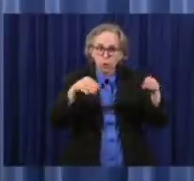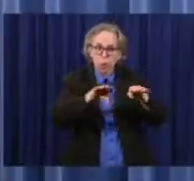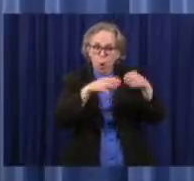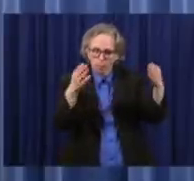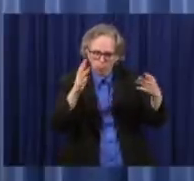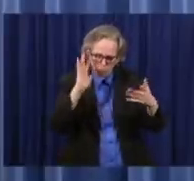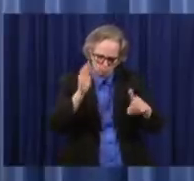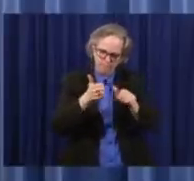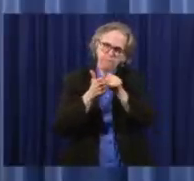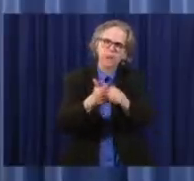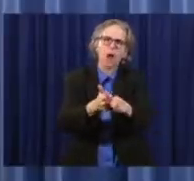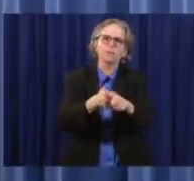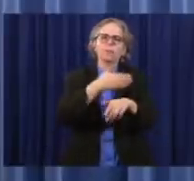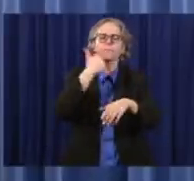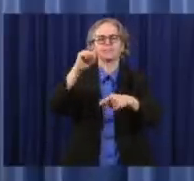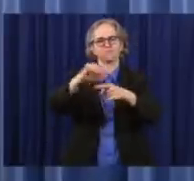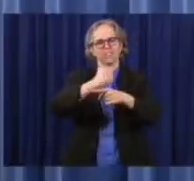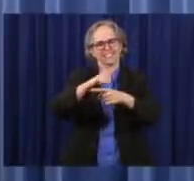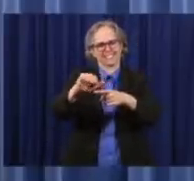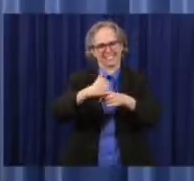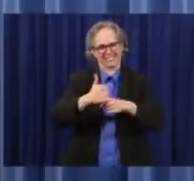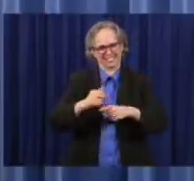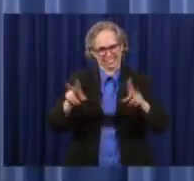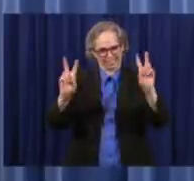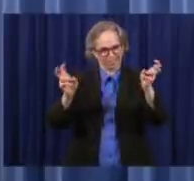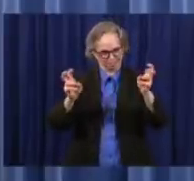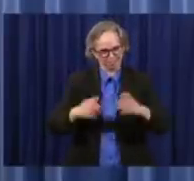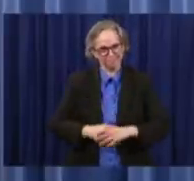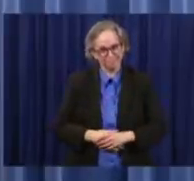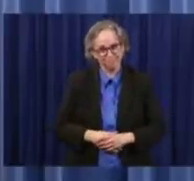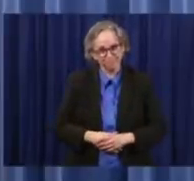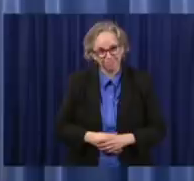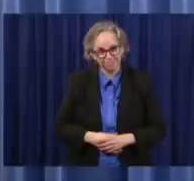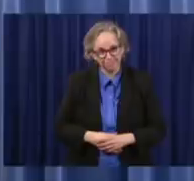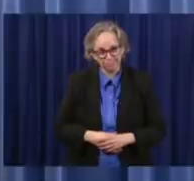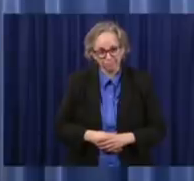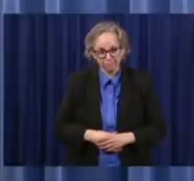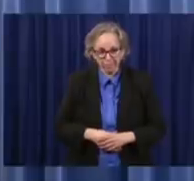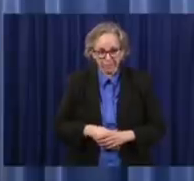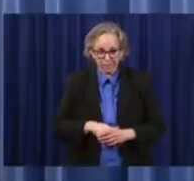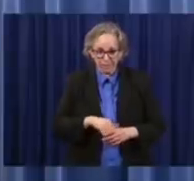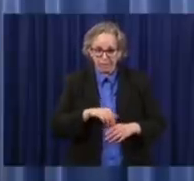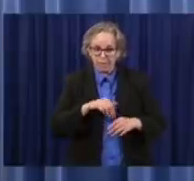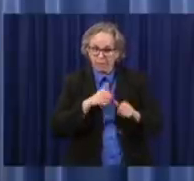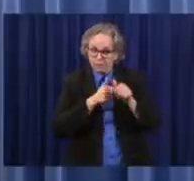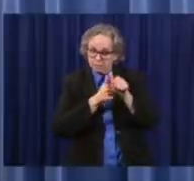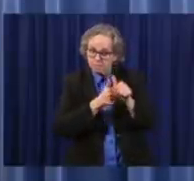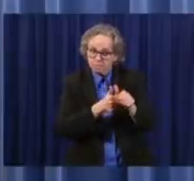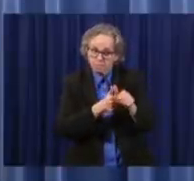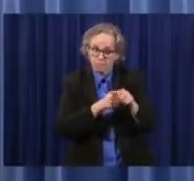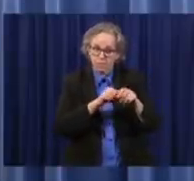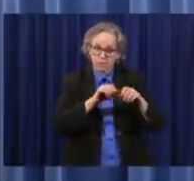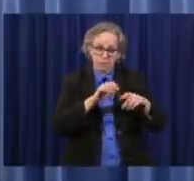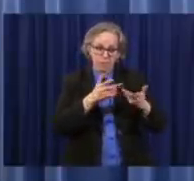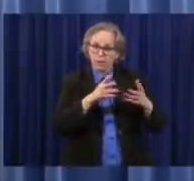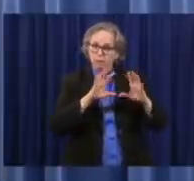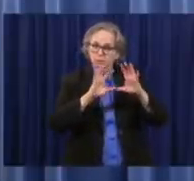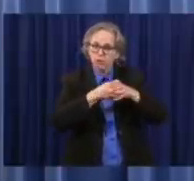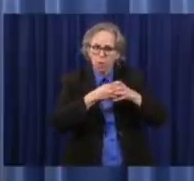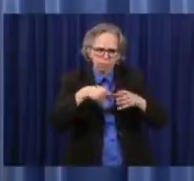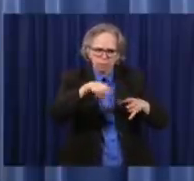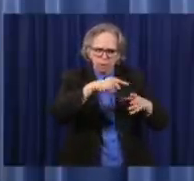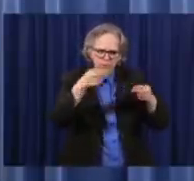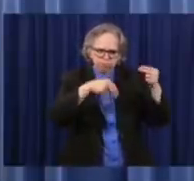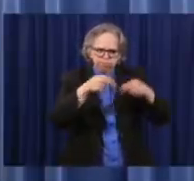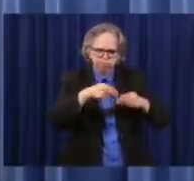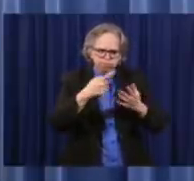best practice as outlined by a group of their peers that determined these were the best practices.